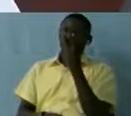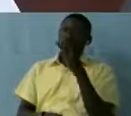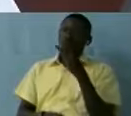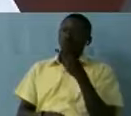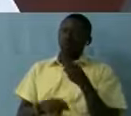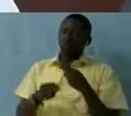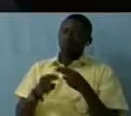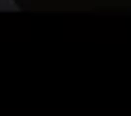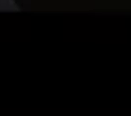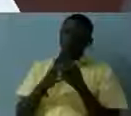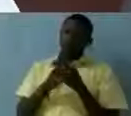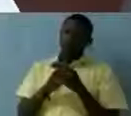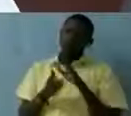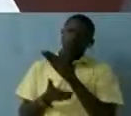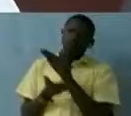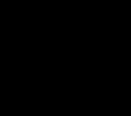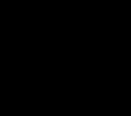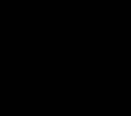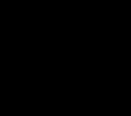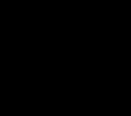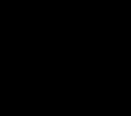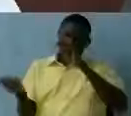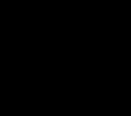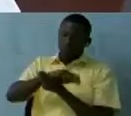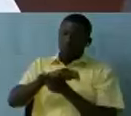funding model nata. That was where the change.